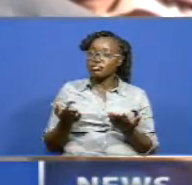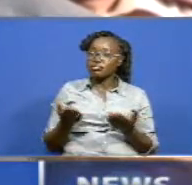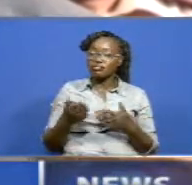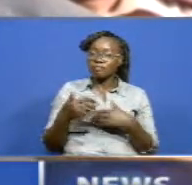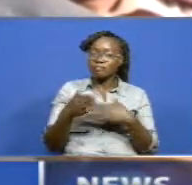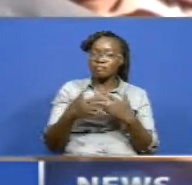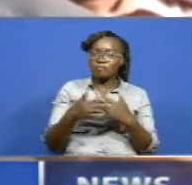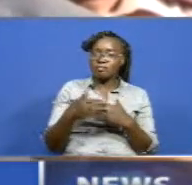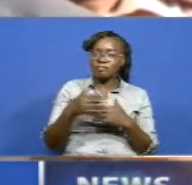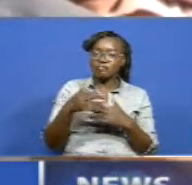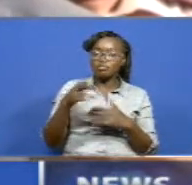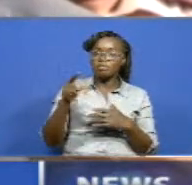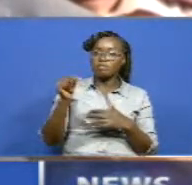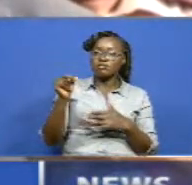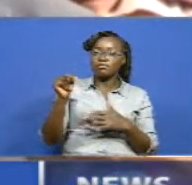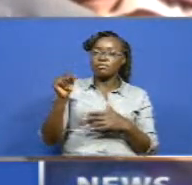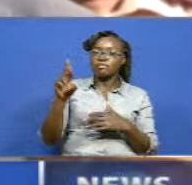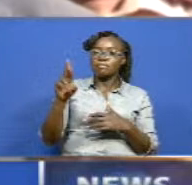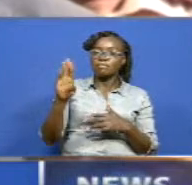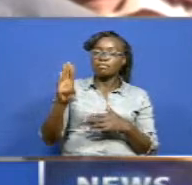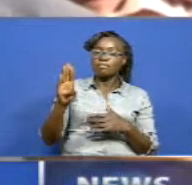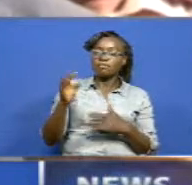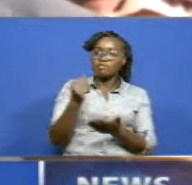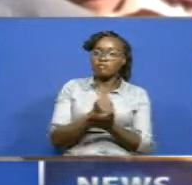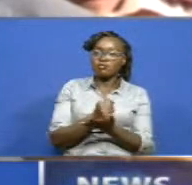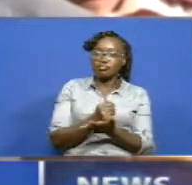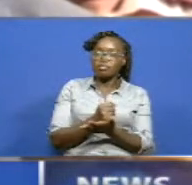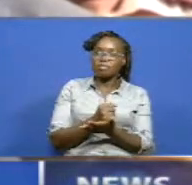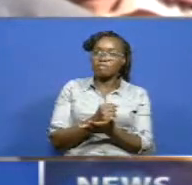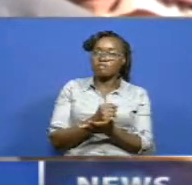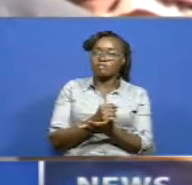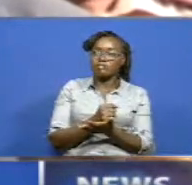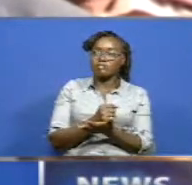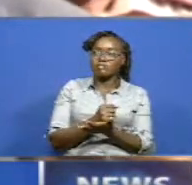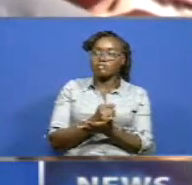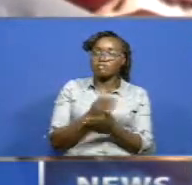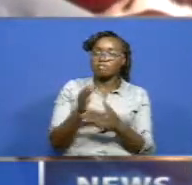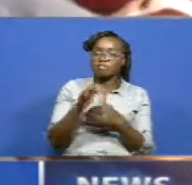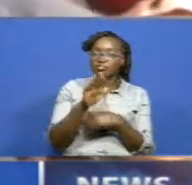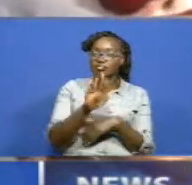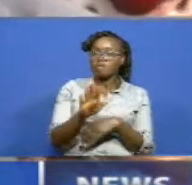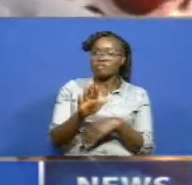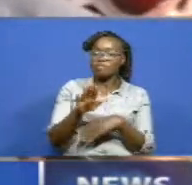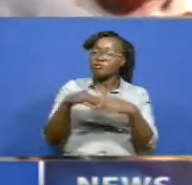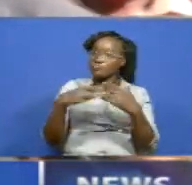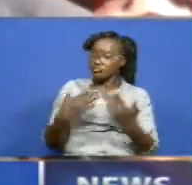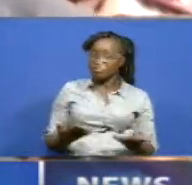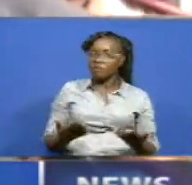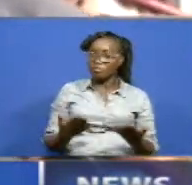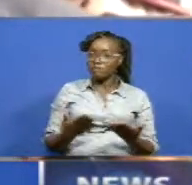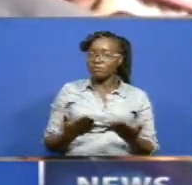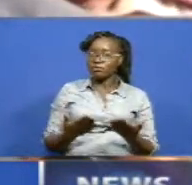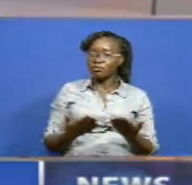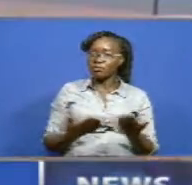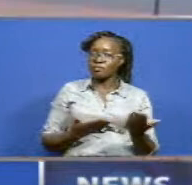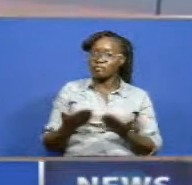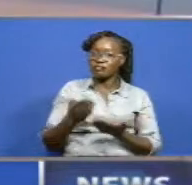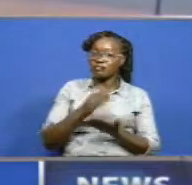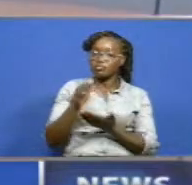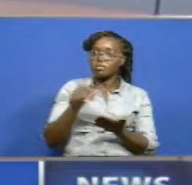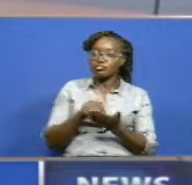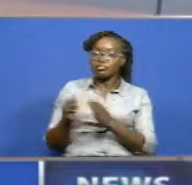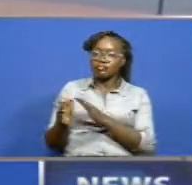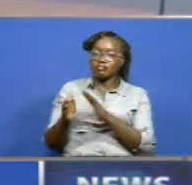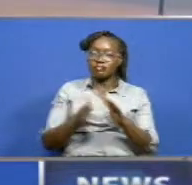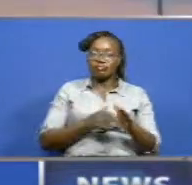nearest NRB offices, ofisi ya vitambulisho karibu nawe, ama Huduma Center pia ziko.